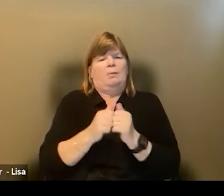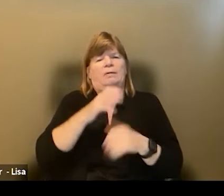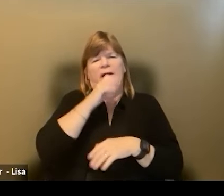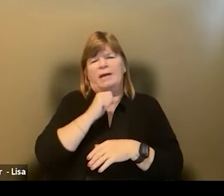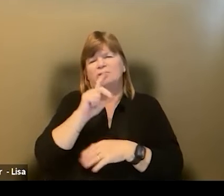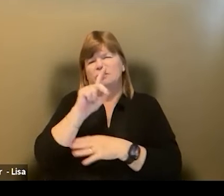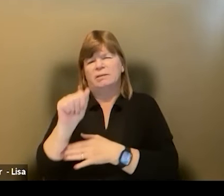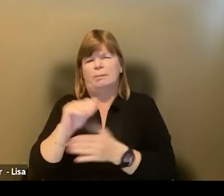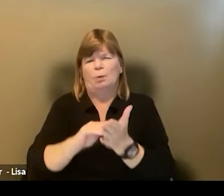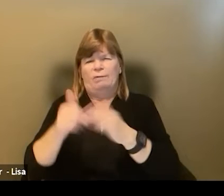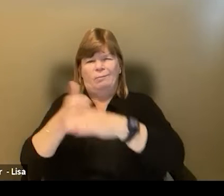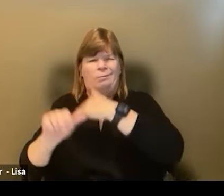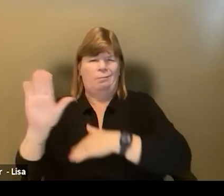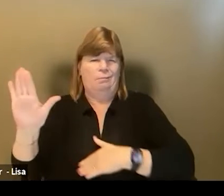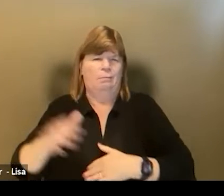disabled waiver.